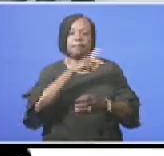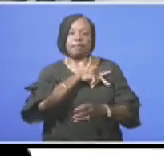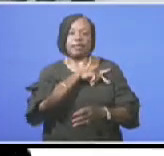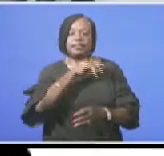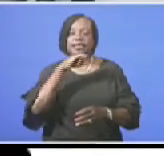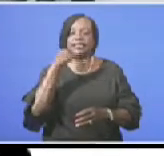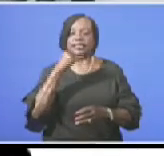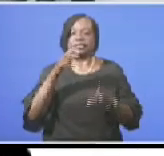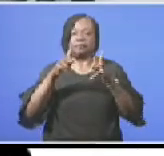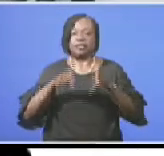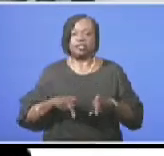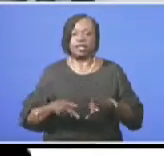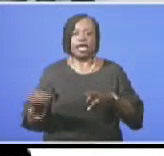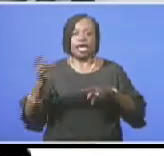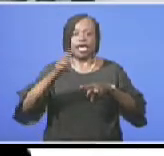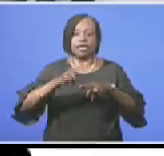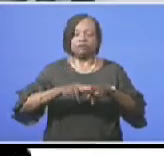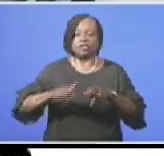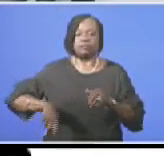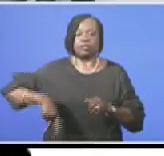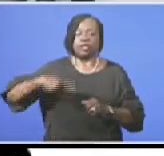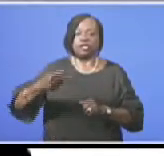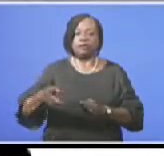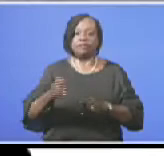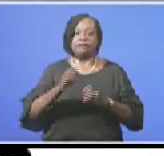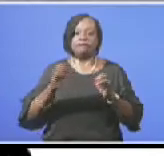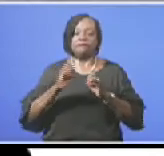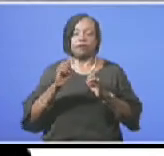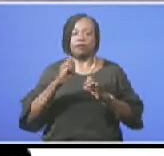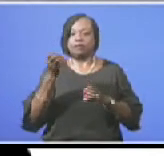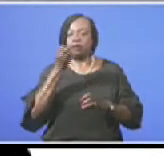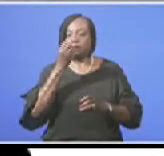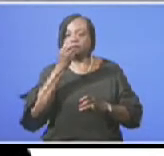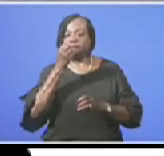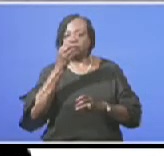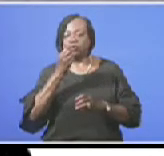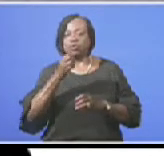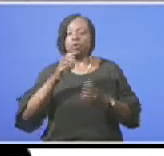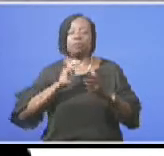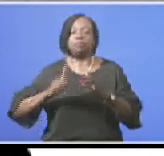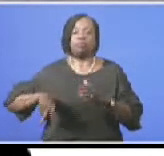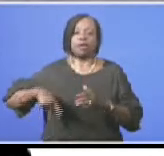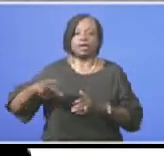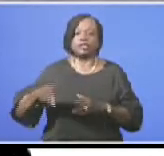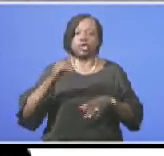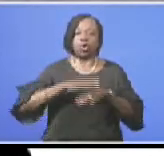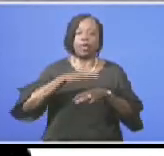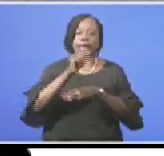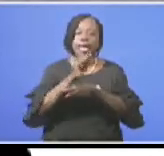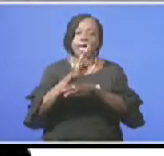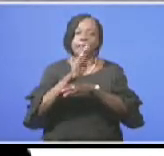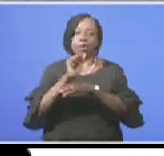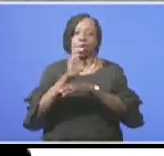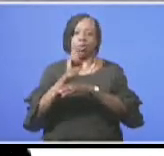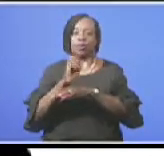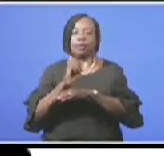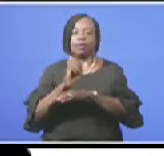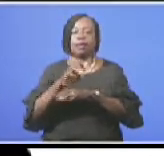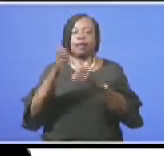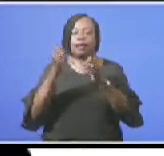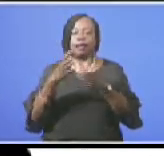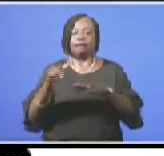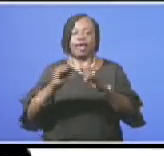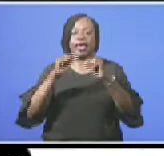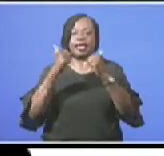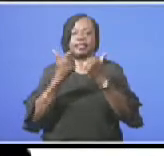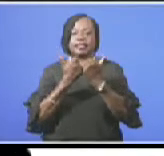increase production of non-food agricultural products, particularly on the island of Abaco. Some 5,600 acres of land owned by